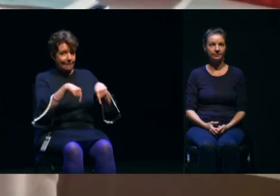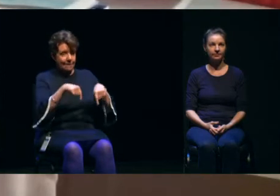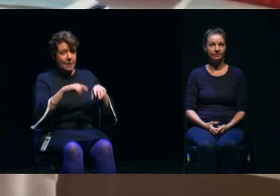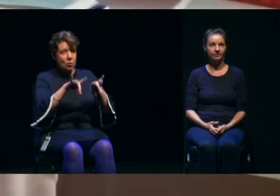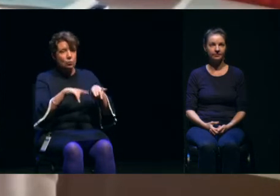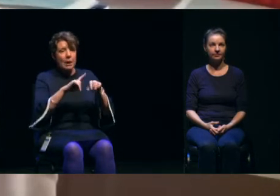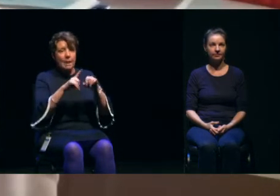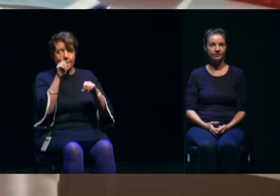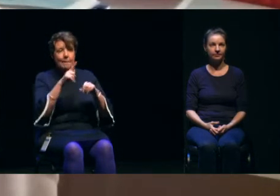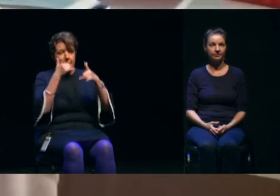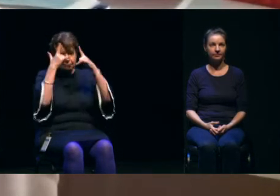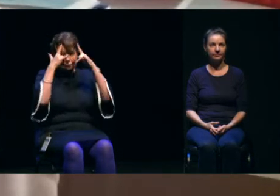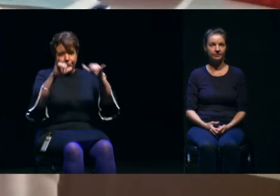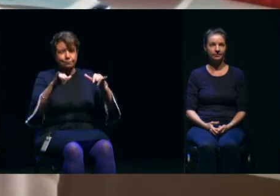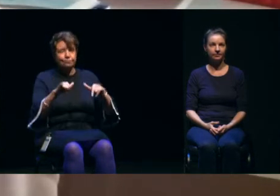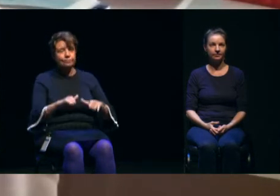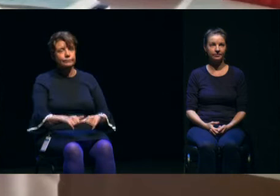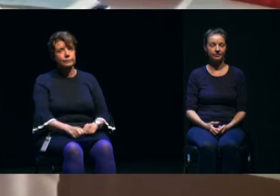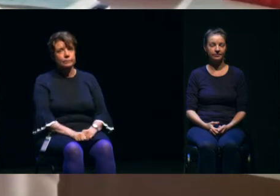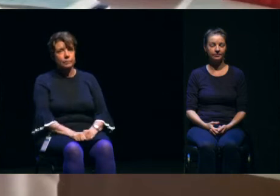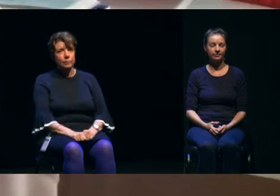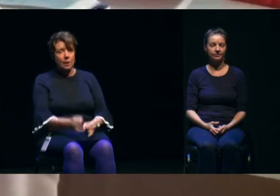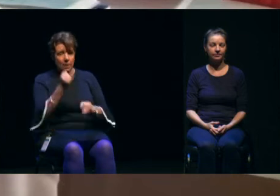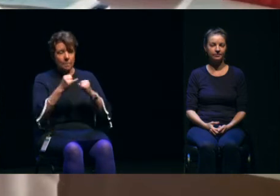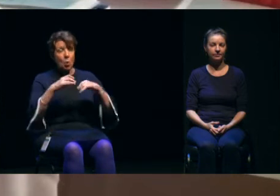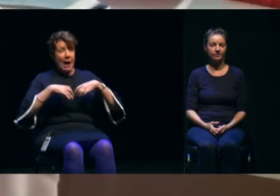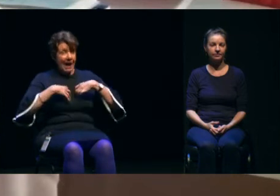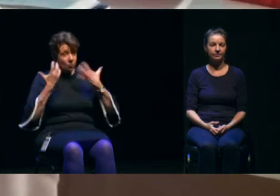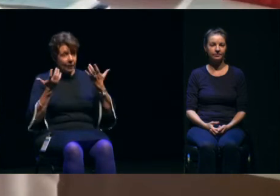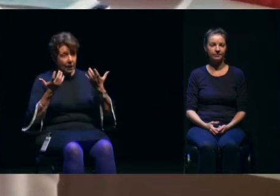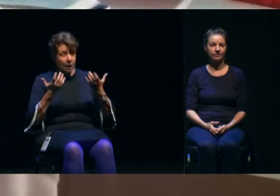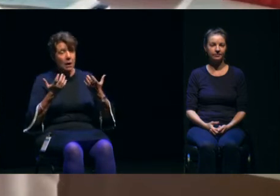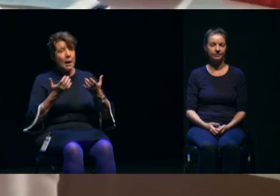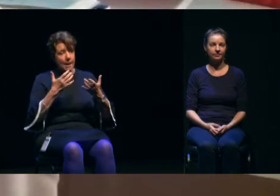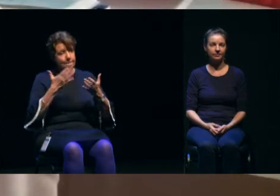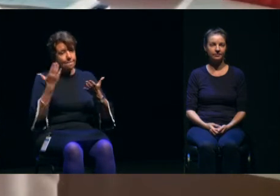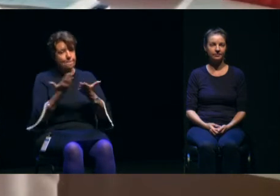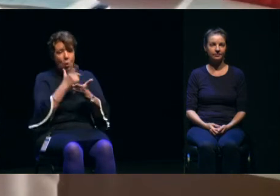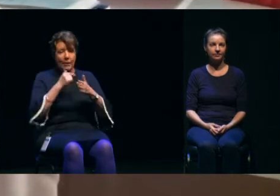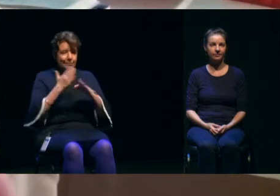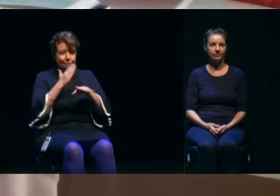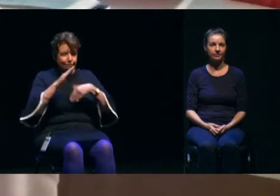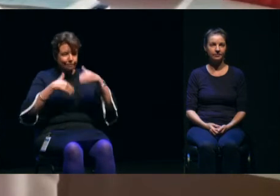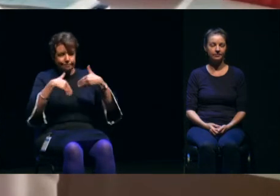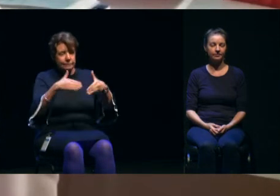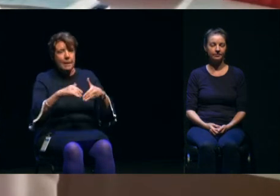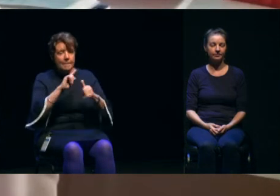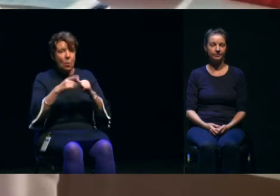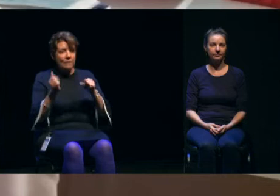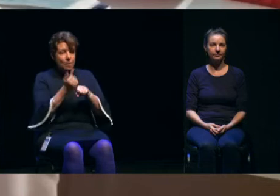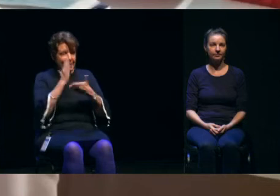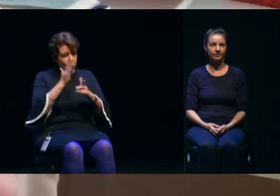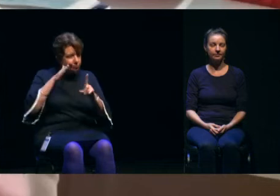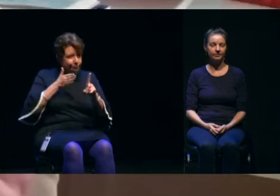are furious. And the more angry that we are, the more we can get done. But we have to channel it